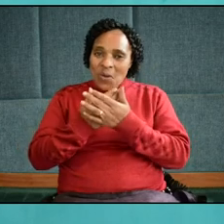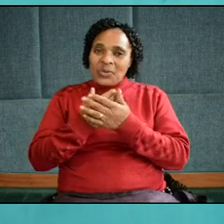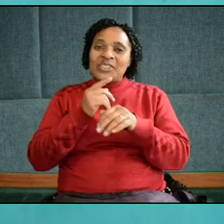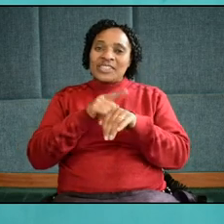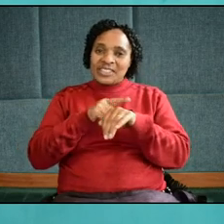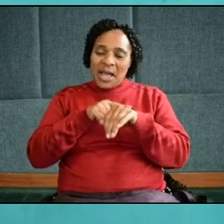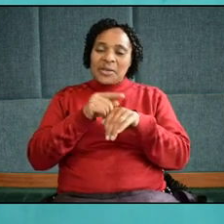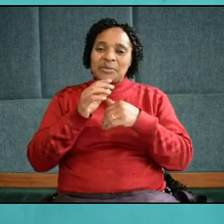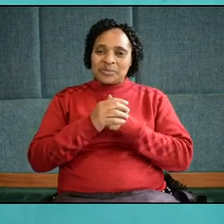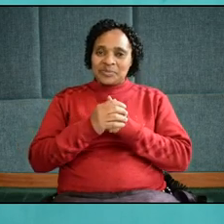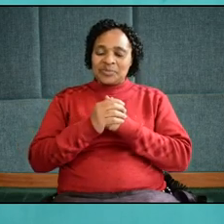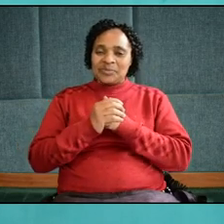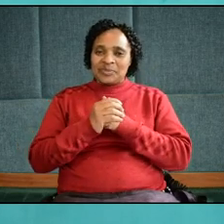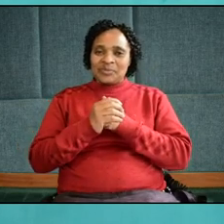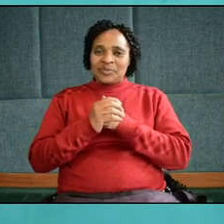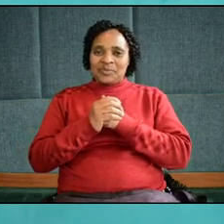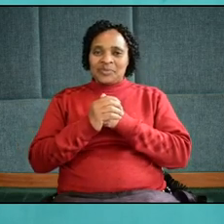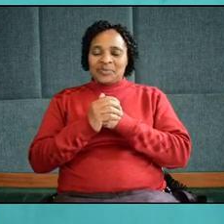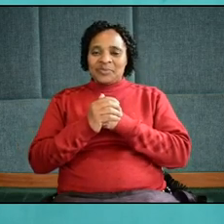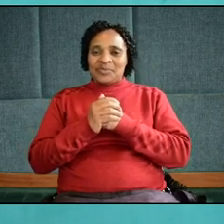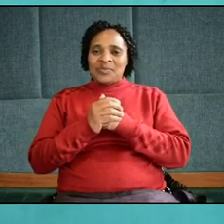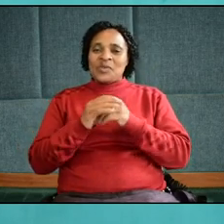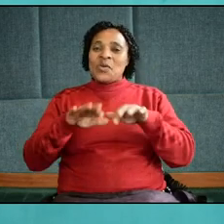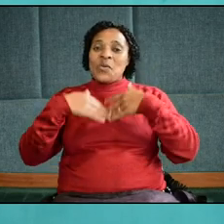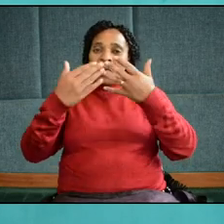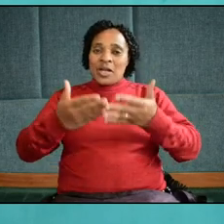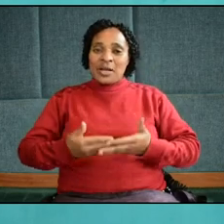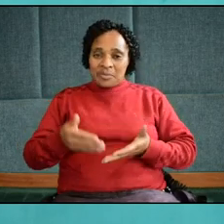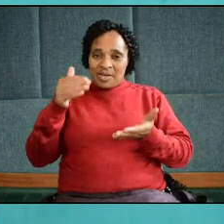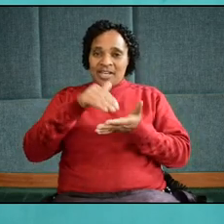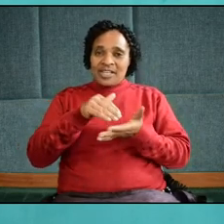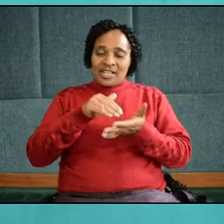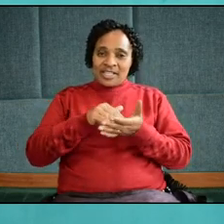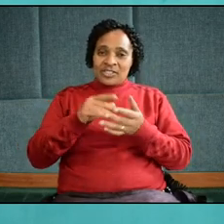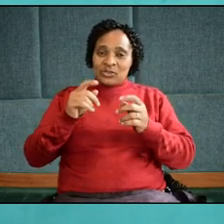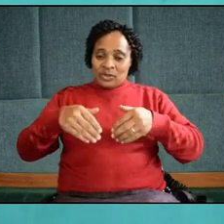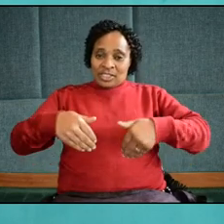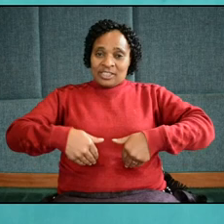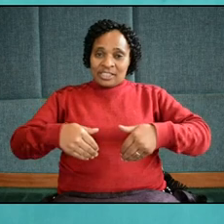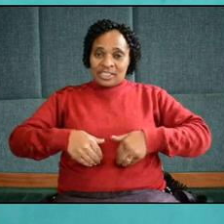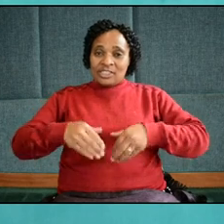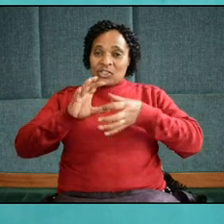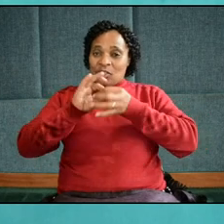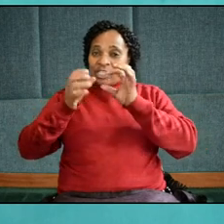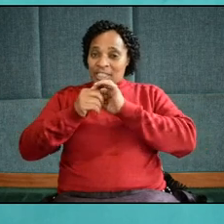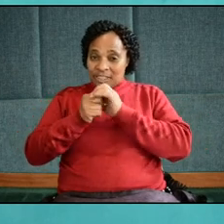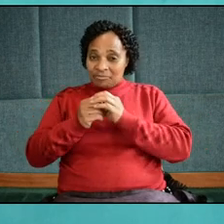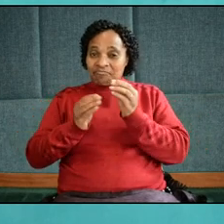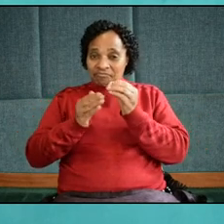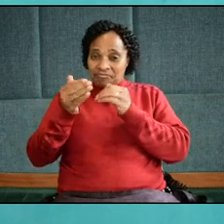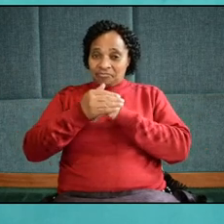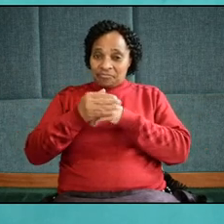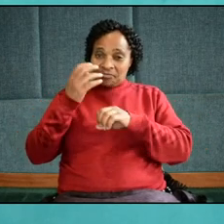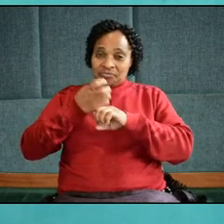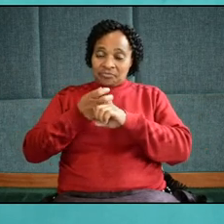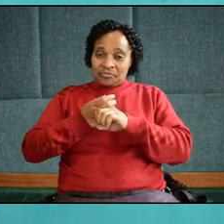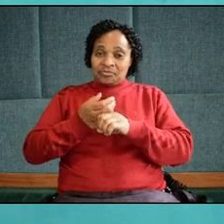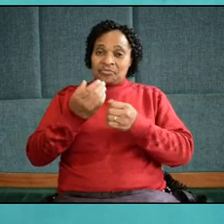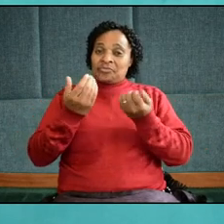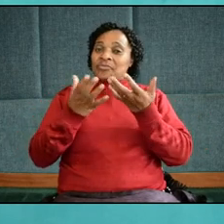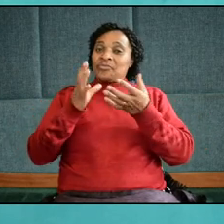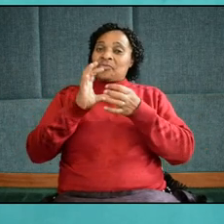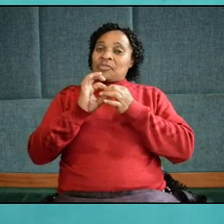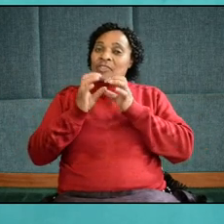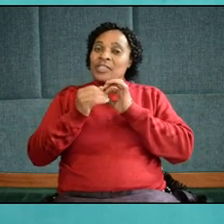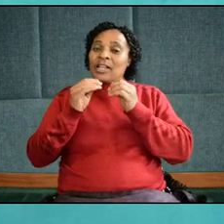All the time. And all the time. God is good. Welcome again to the Teens Cornerstone Connections lesson. This is the second lesson